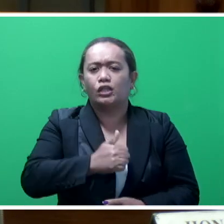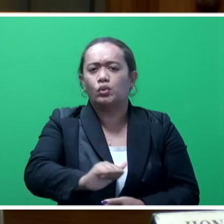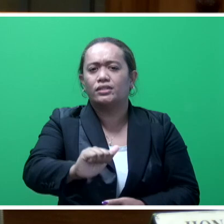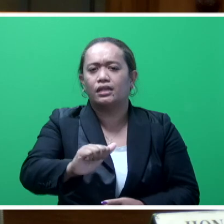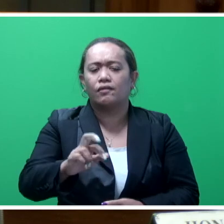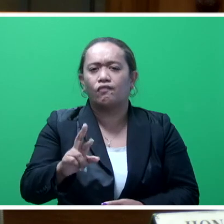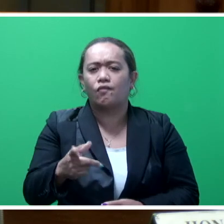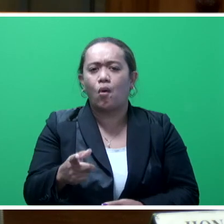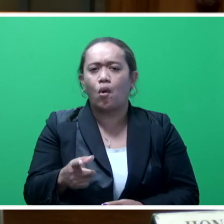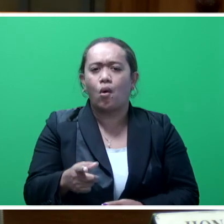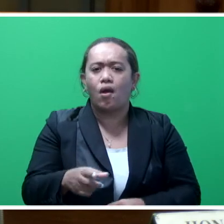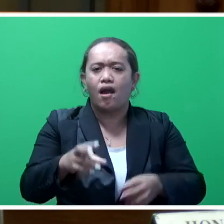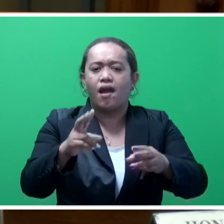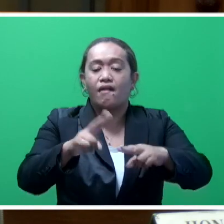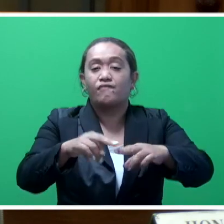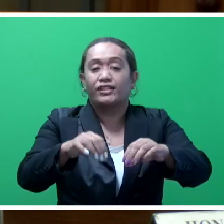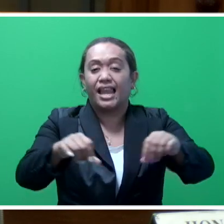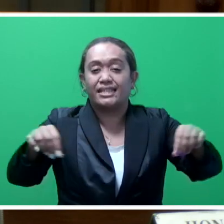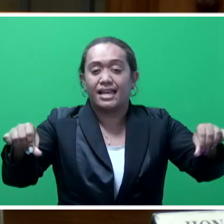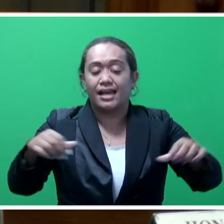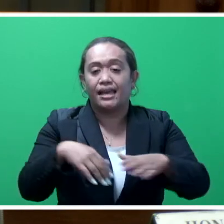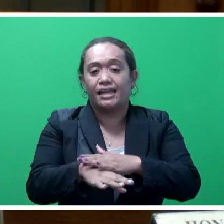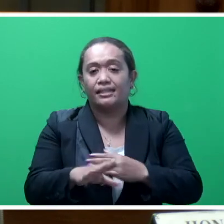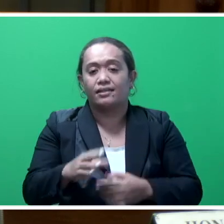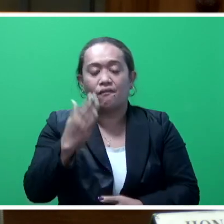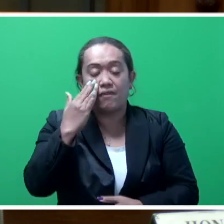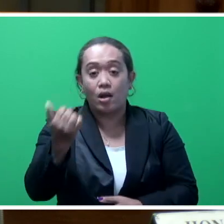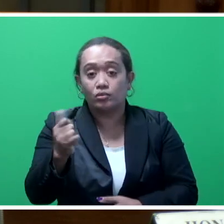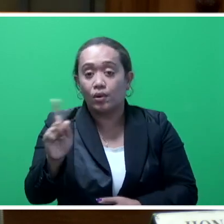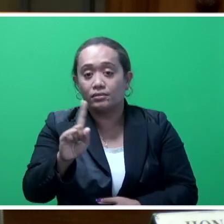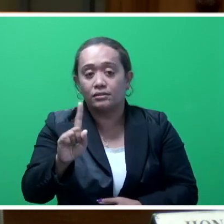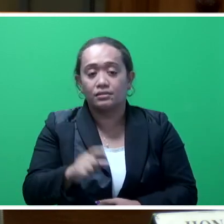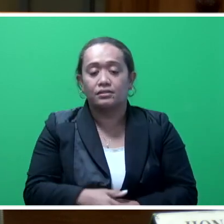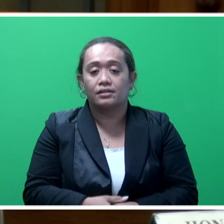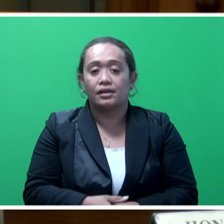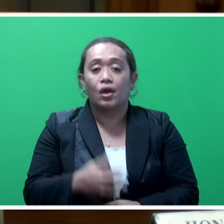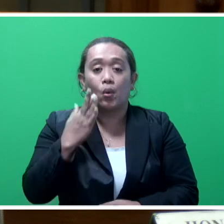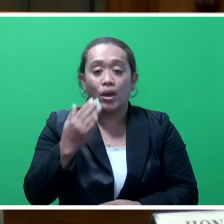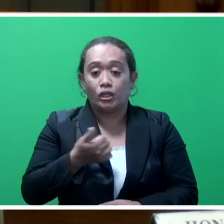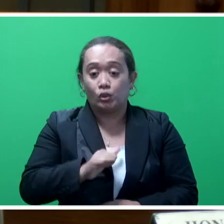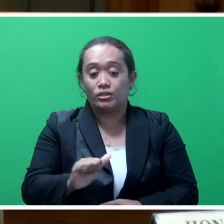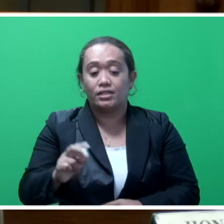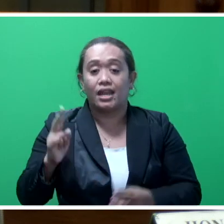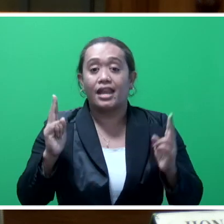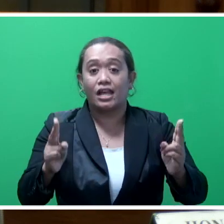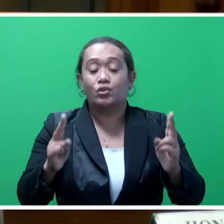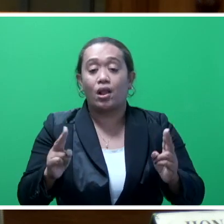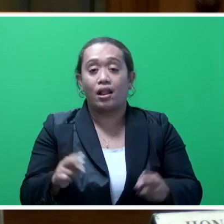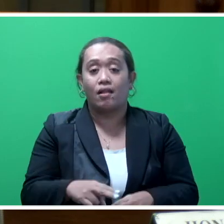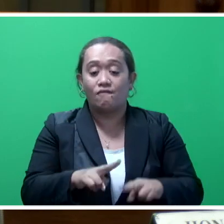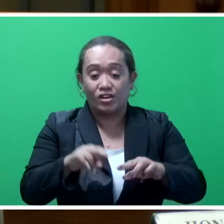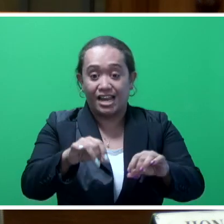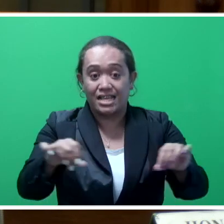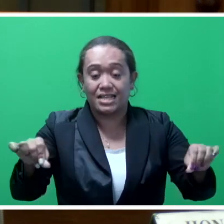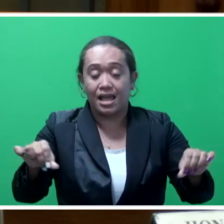fertilizer in his cooperative, Mr. Speaker said. And they have found that utilization of organic fertilizer vis-a-vis inorganic fertilizer